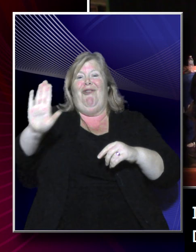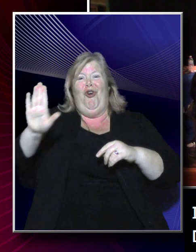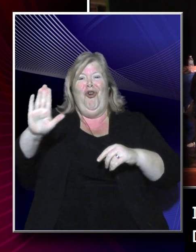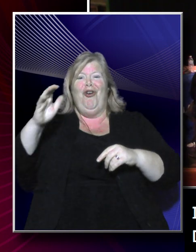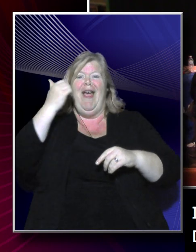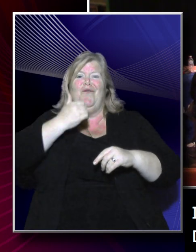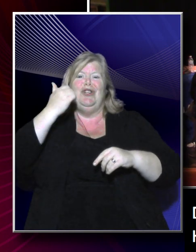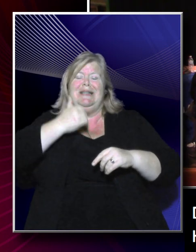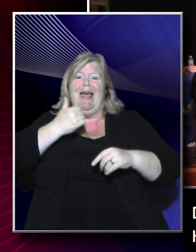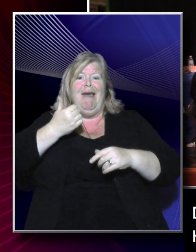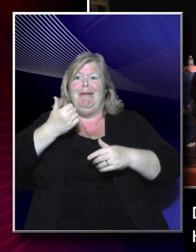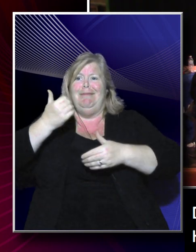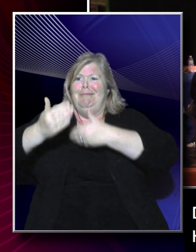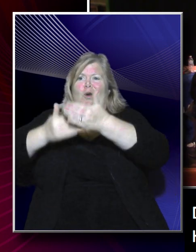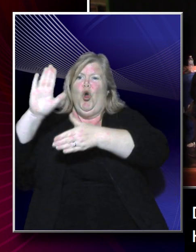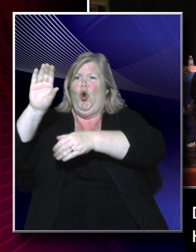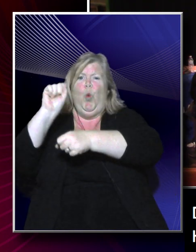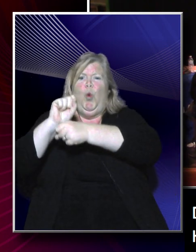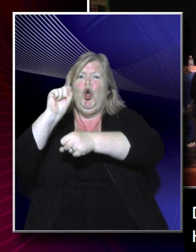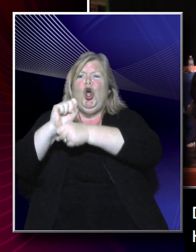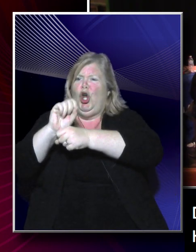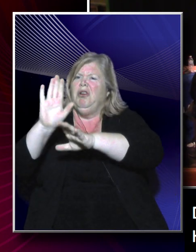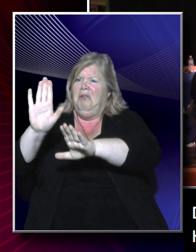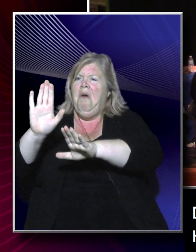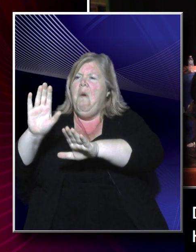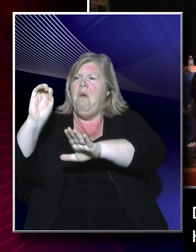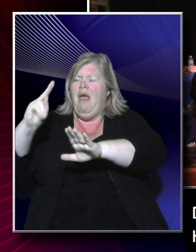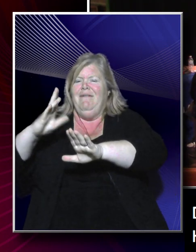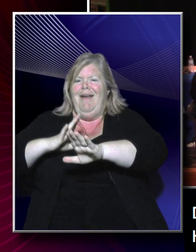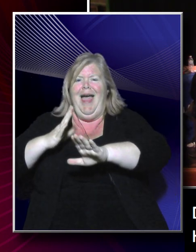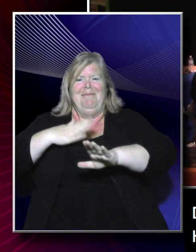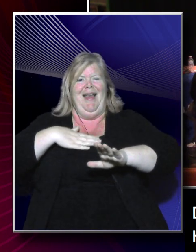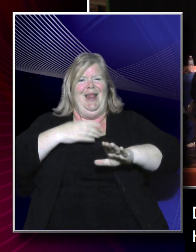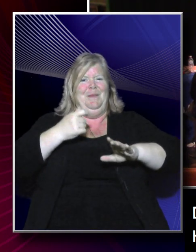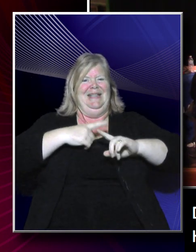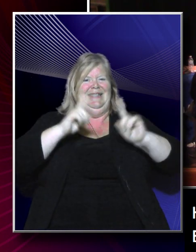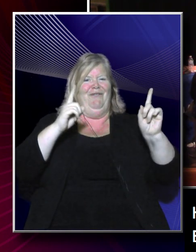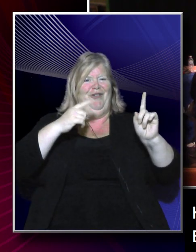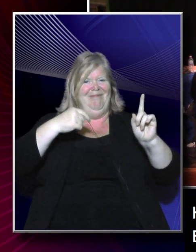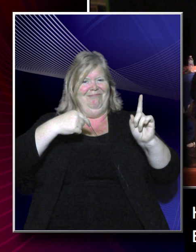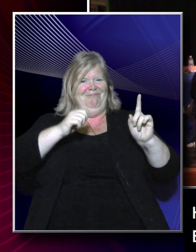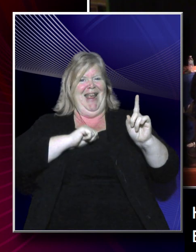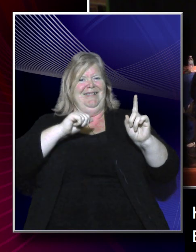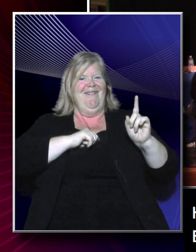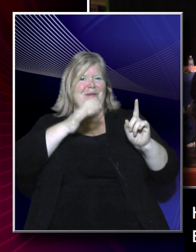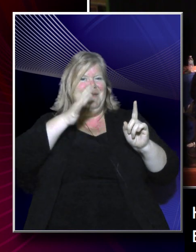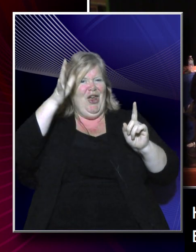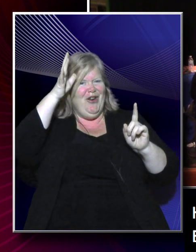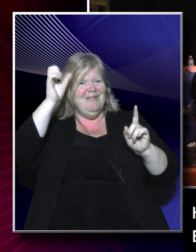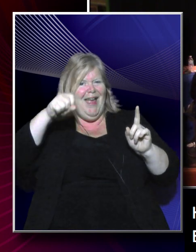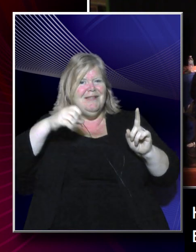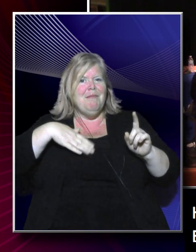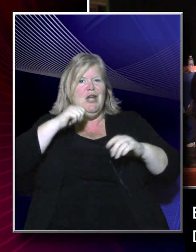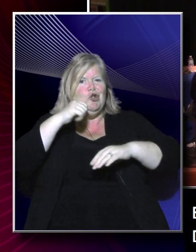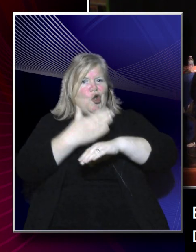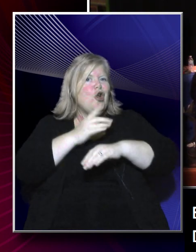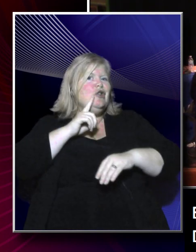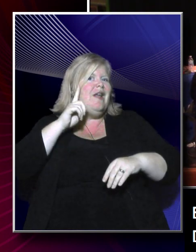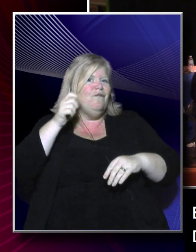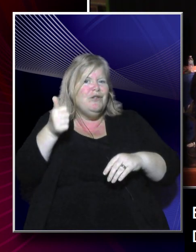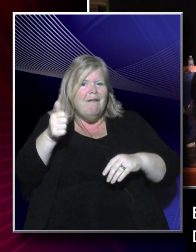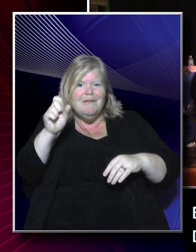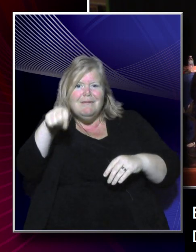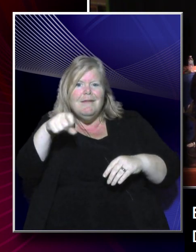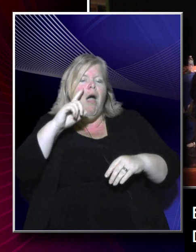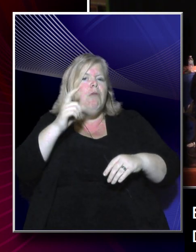operations for work. Mine's a little bit different just because I'm a parent. My daughter's deaf, as you all know, and I